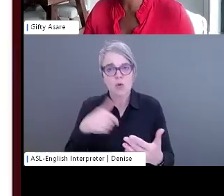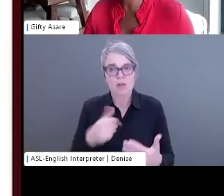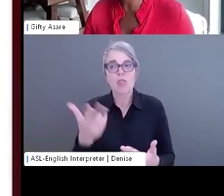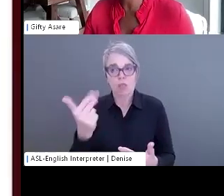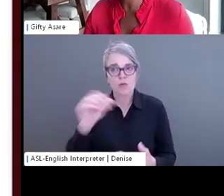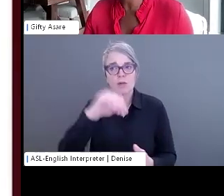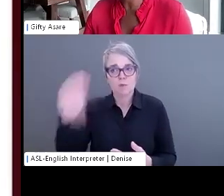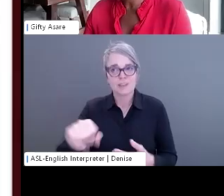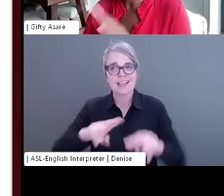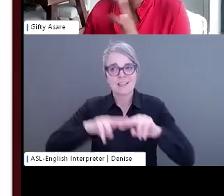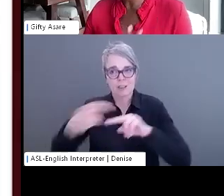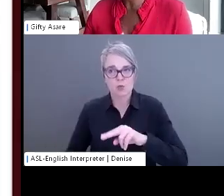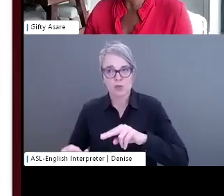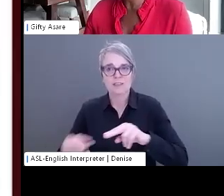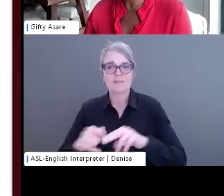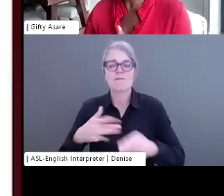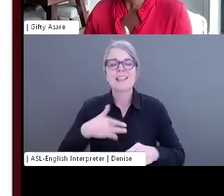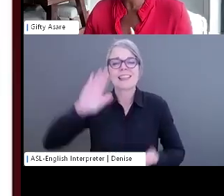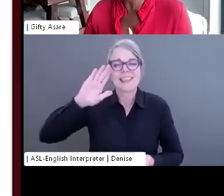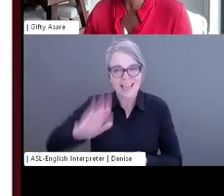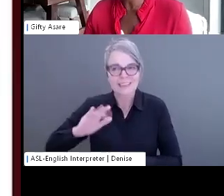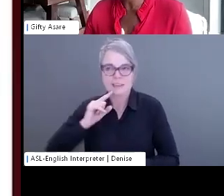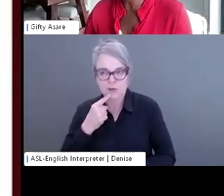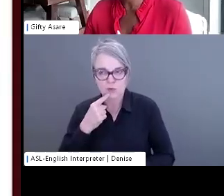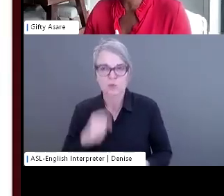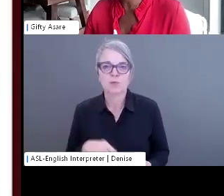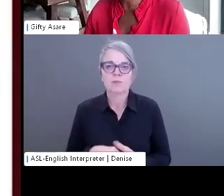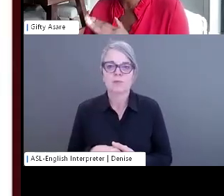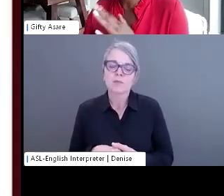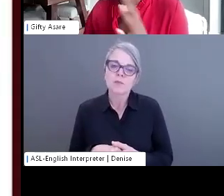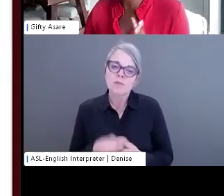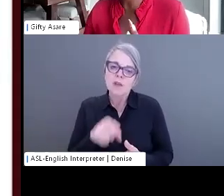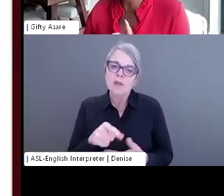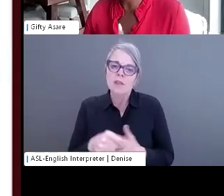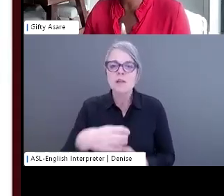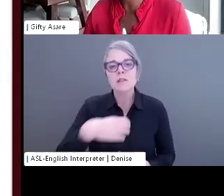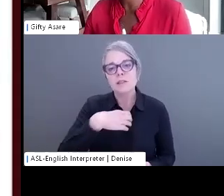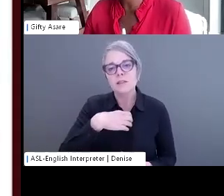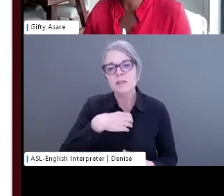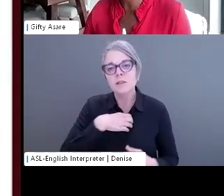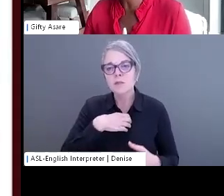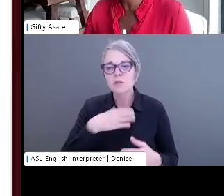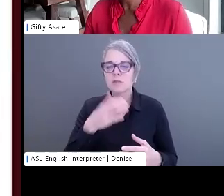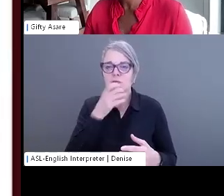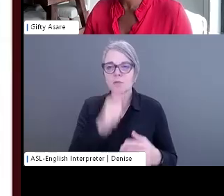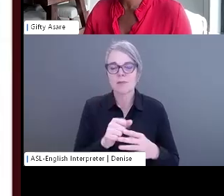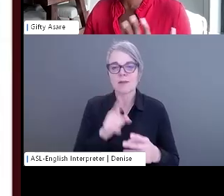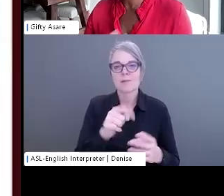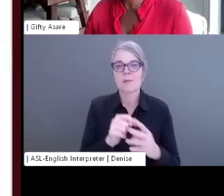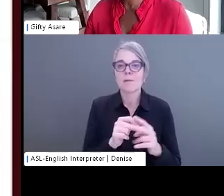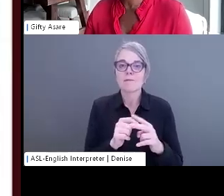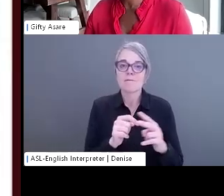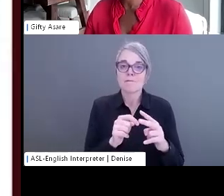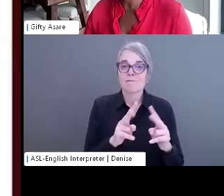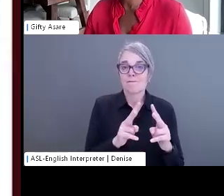these symptoms. And so on average, these were symptoms that were between fair and very severe. And then